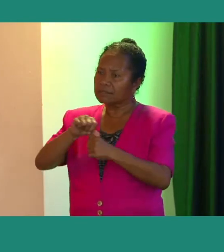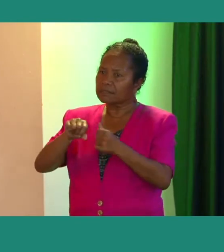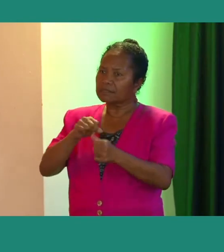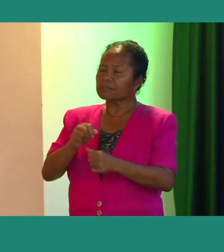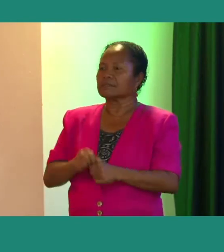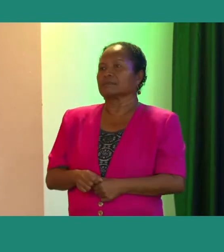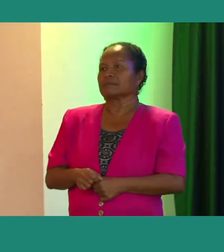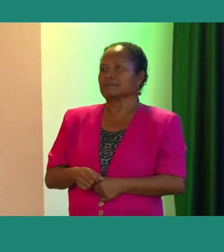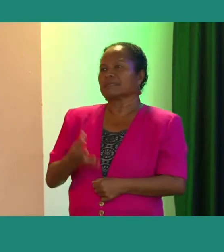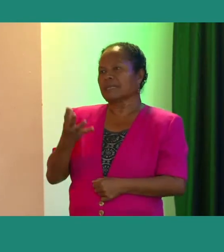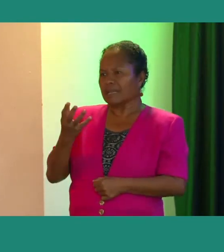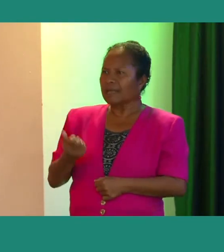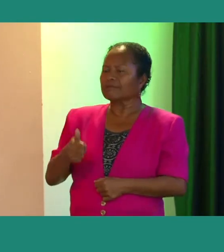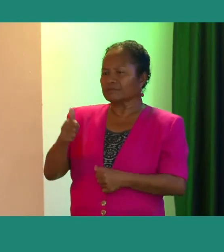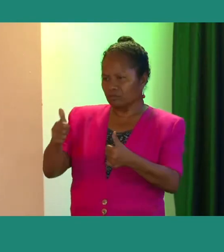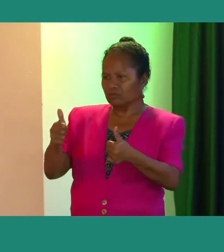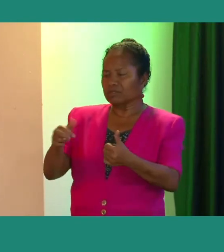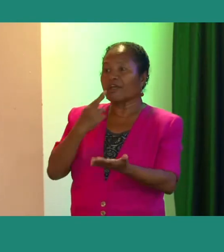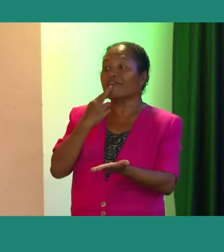impacting, are